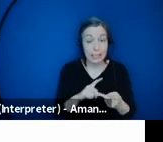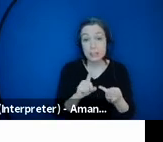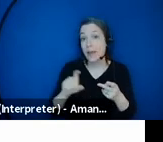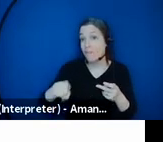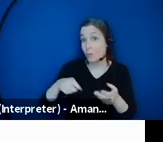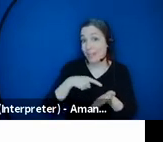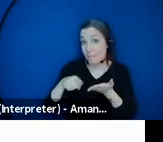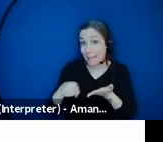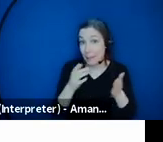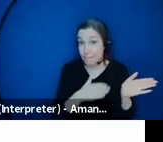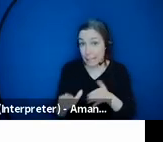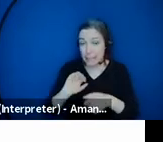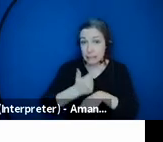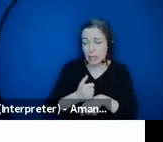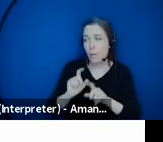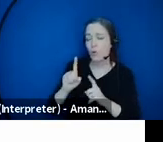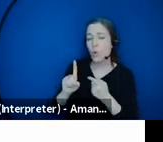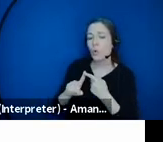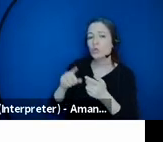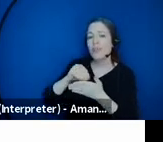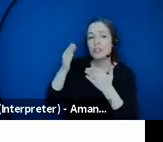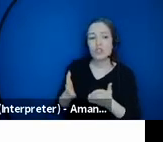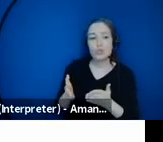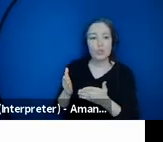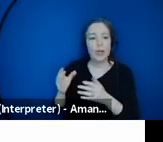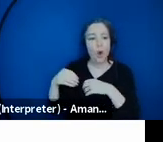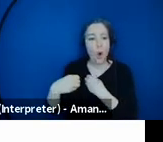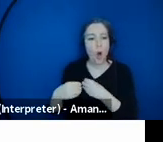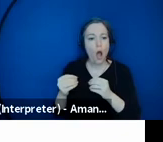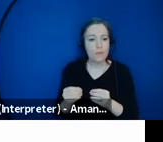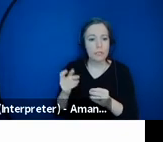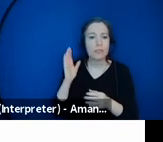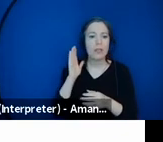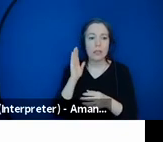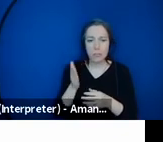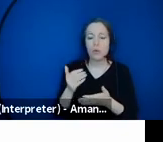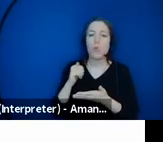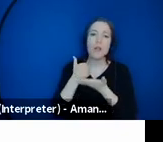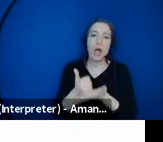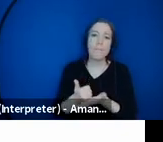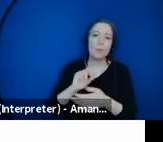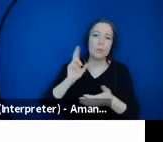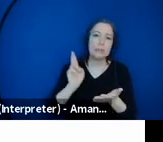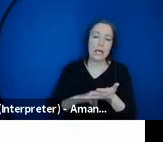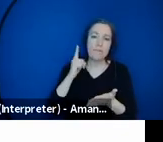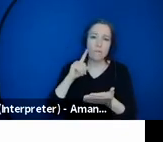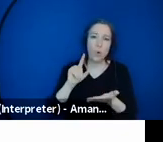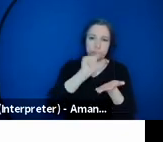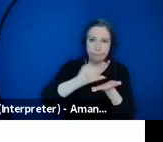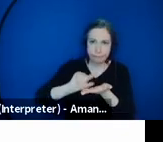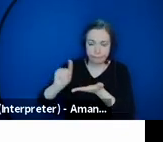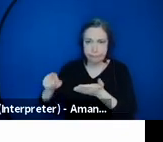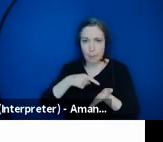student accounts office and they can sign you up for a payment plan for the fall or spring semesters as well. So that's the enrollment steps in a